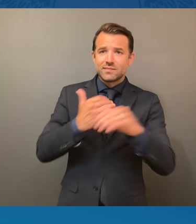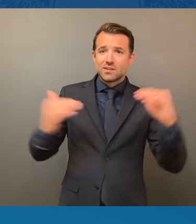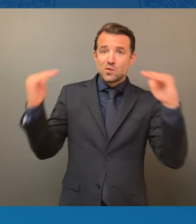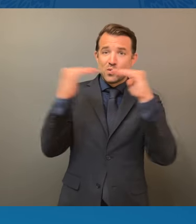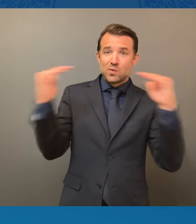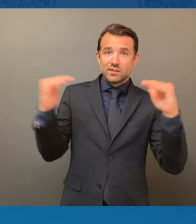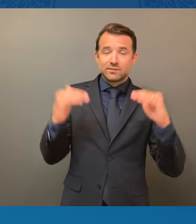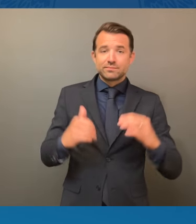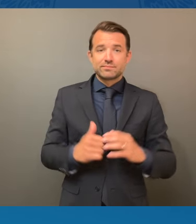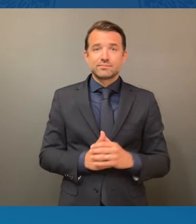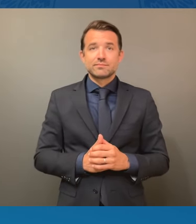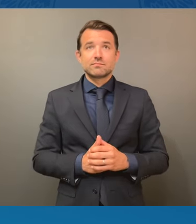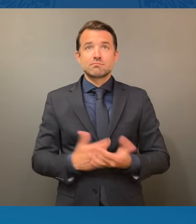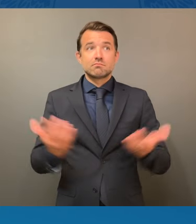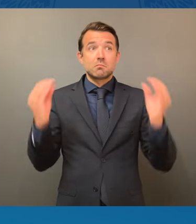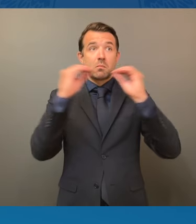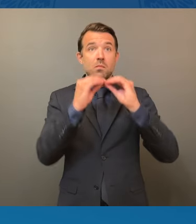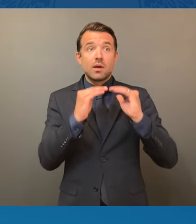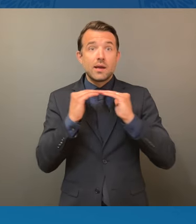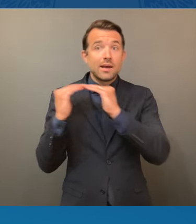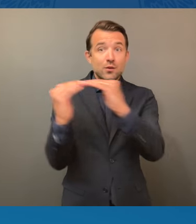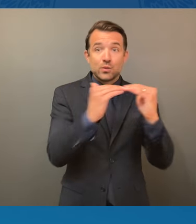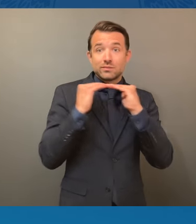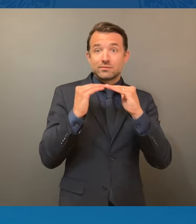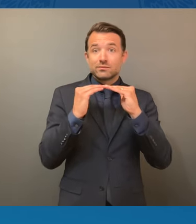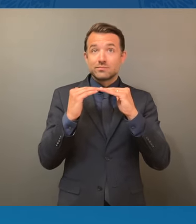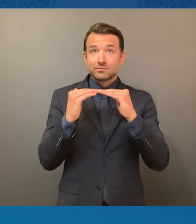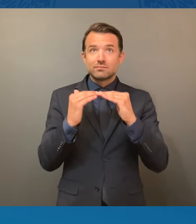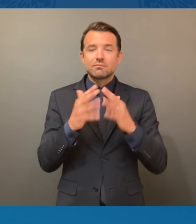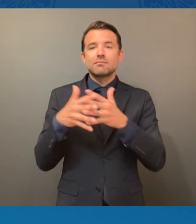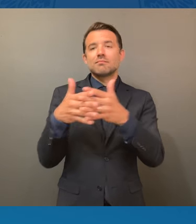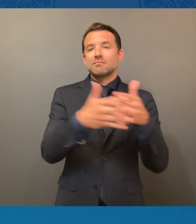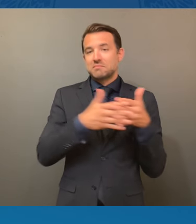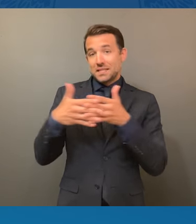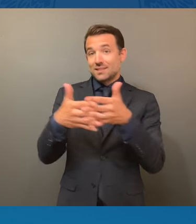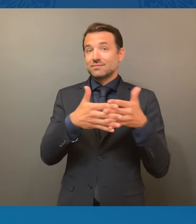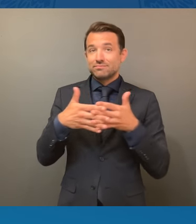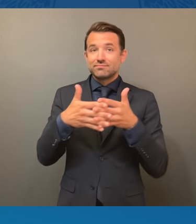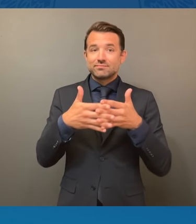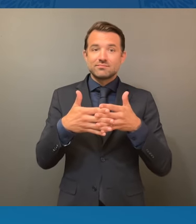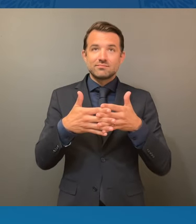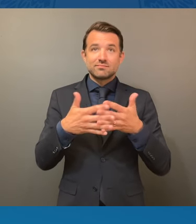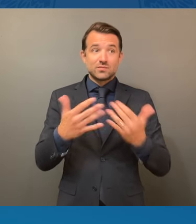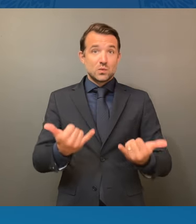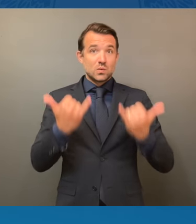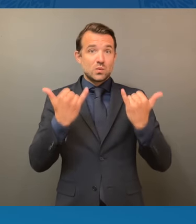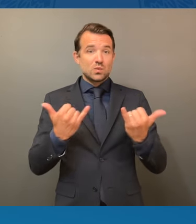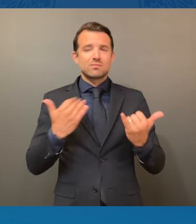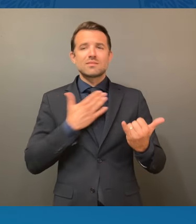just America. So today, let us recommit to